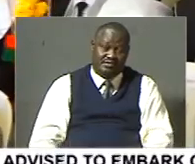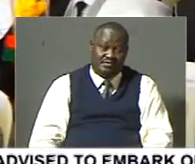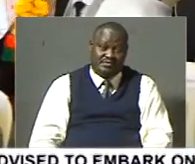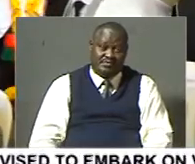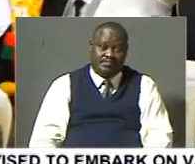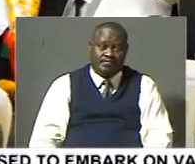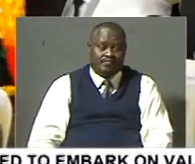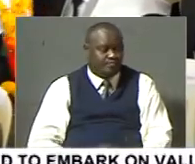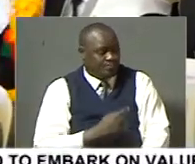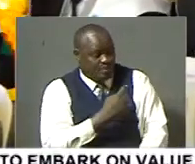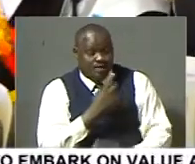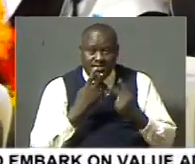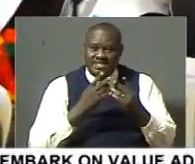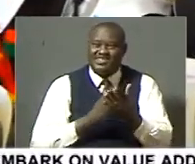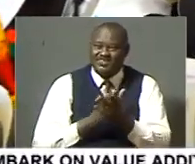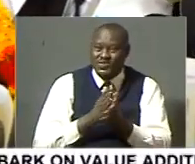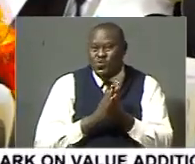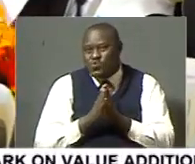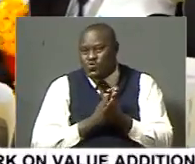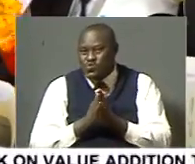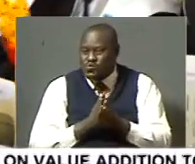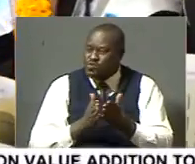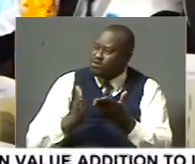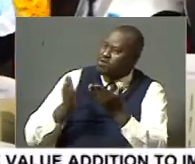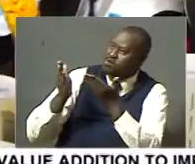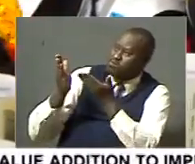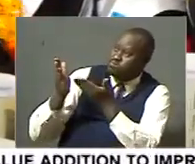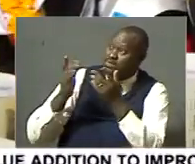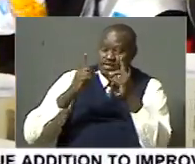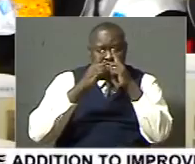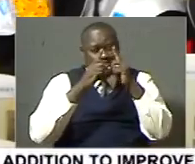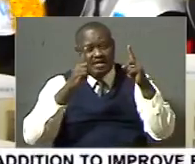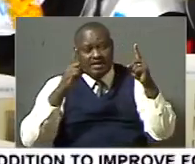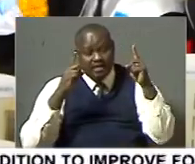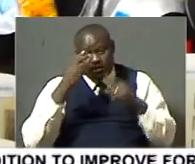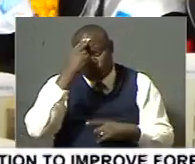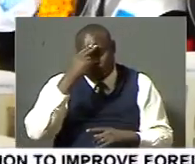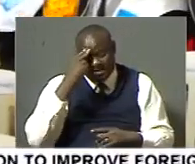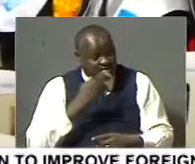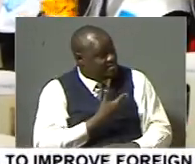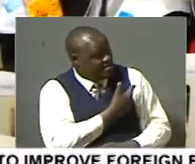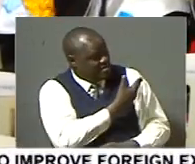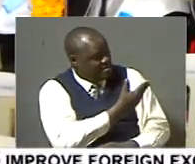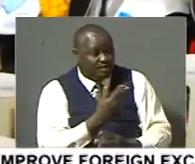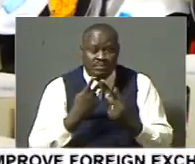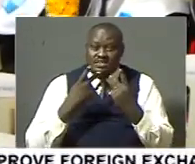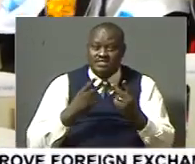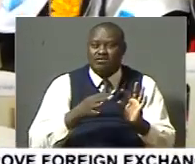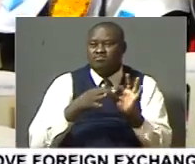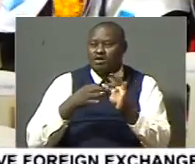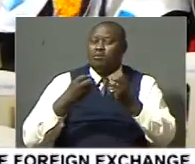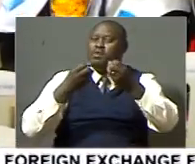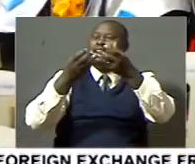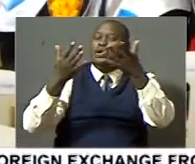as it was an exciting moment here at Makerere University graduation, these students have just joined thousands of those